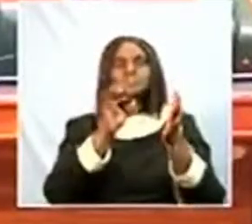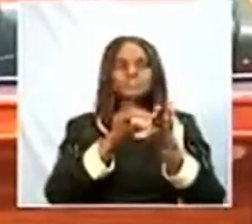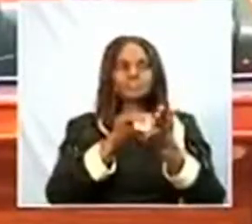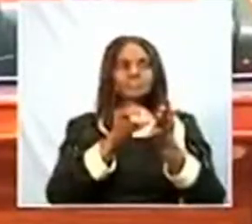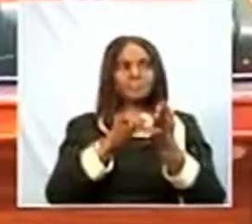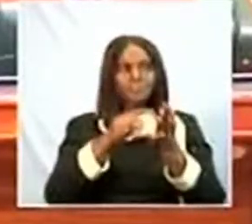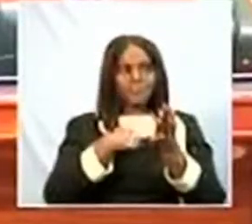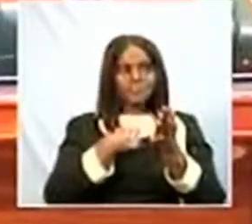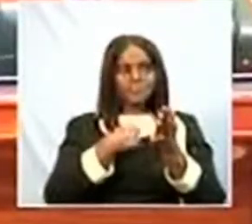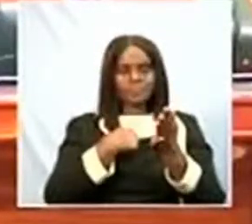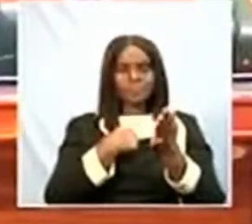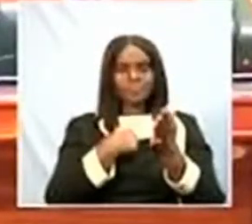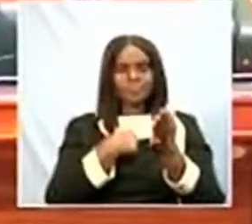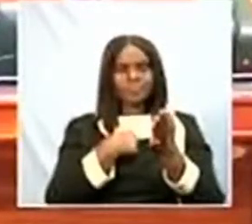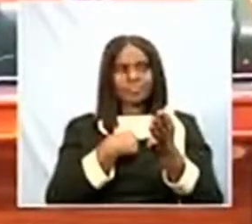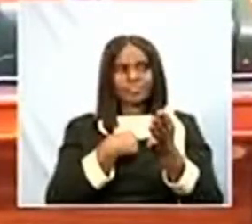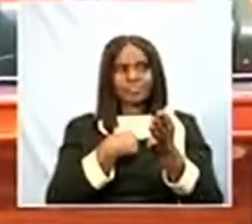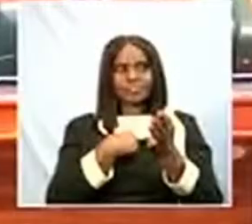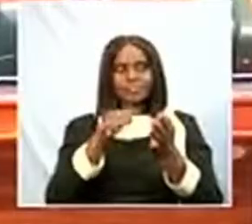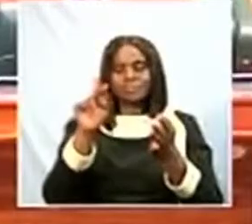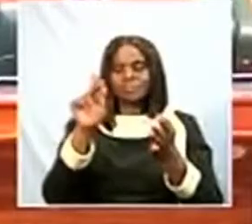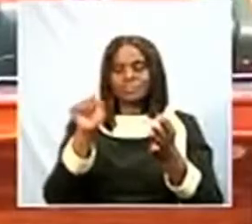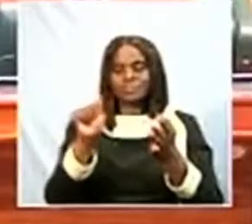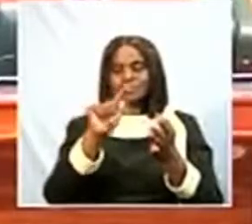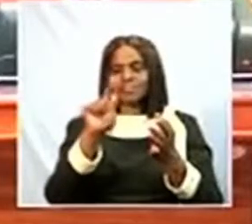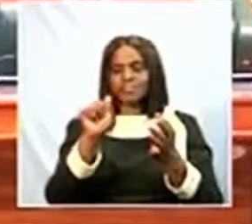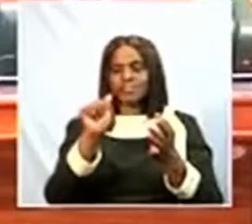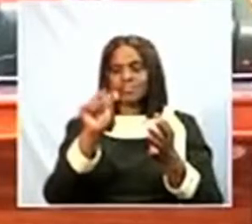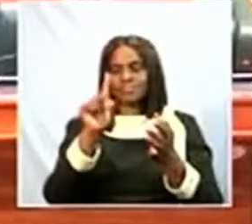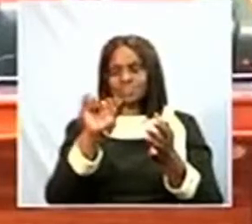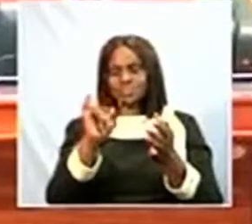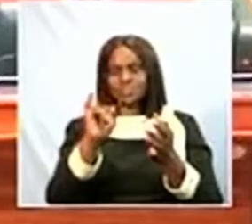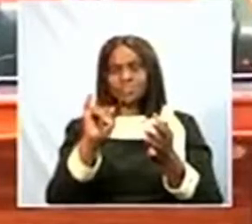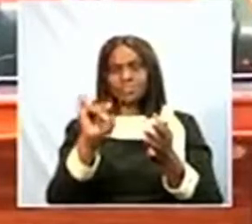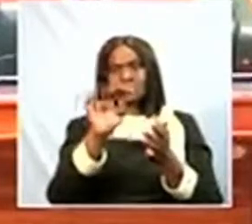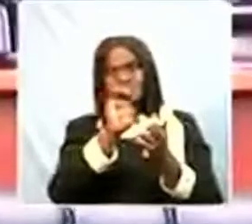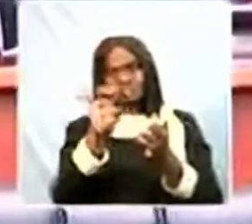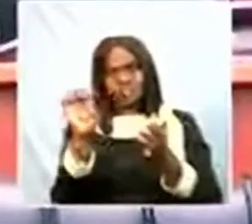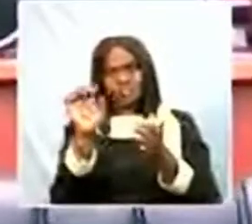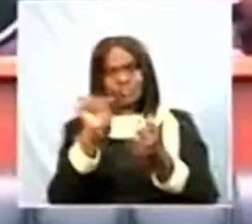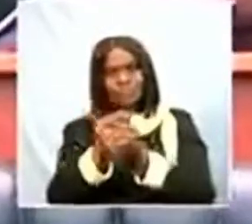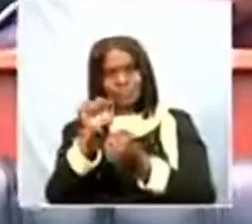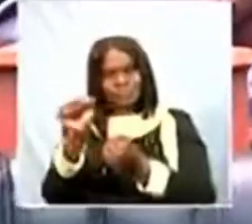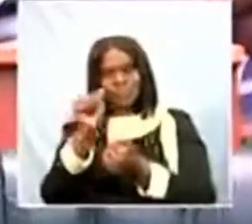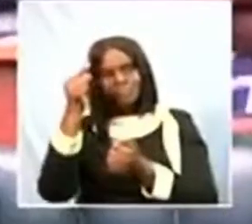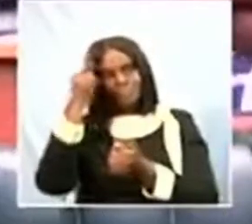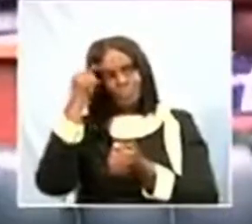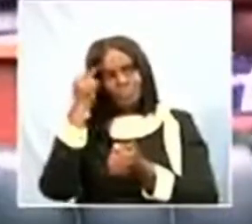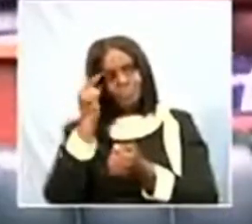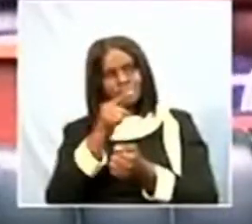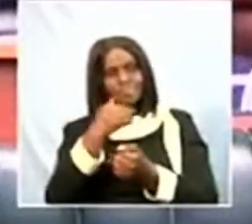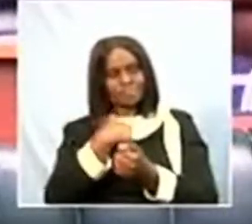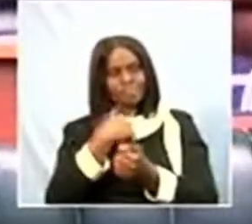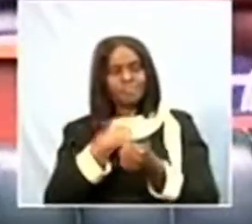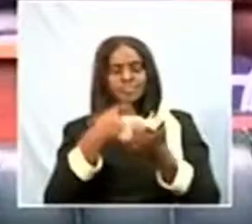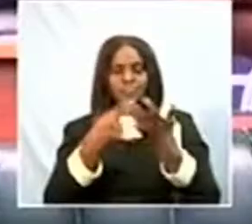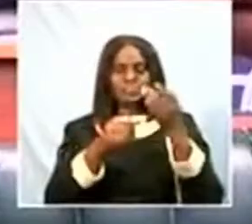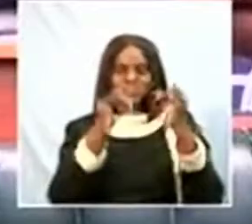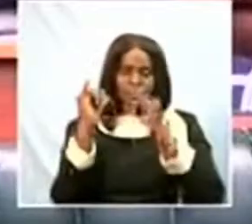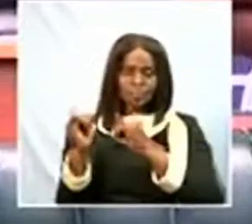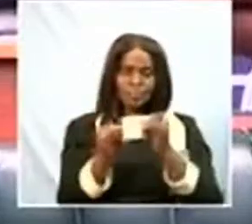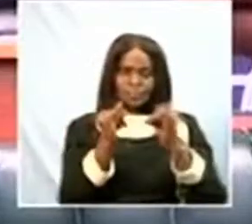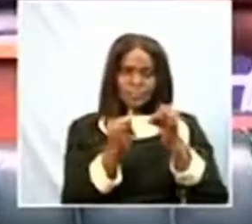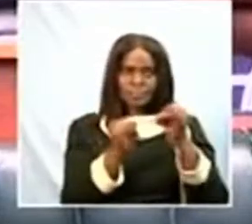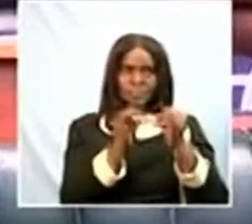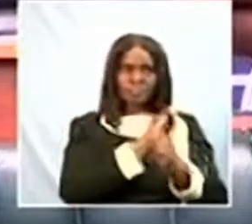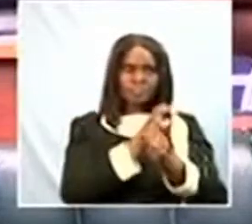am Kazadi Kimwenge Julieta, coming from Solwezi East constituency, as mentioned. Madam Speaker, the government has done its best by implementing renewable